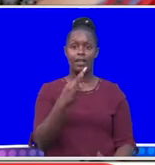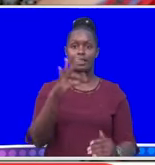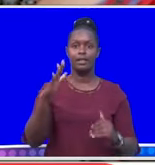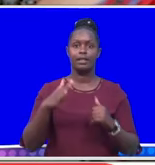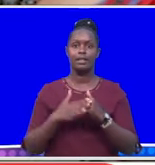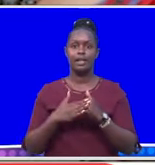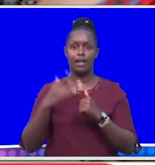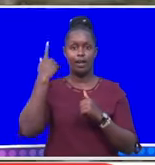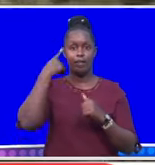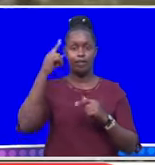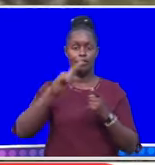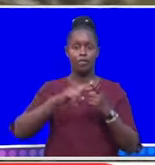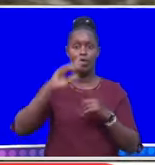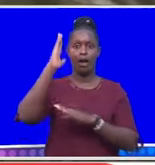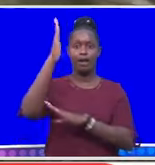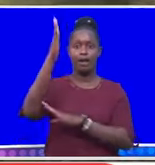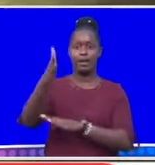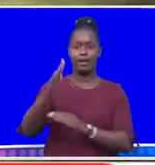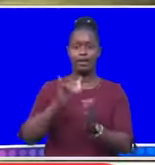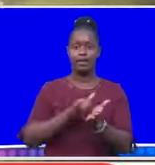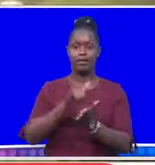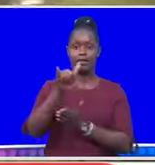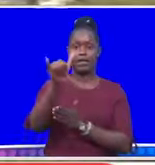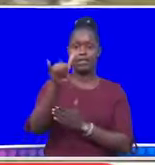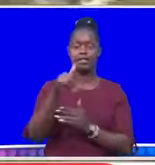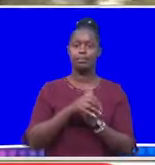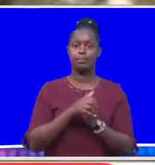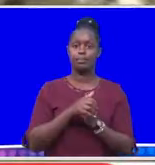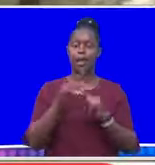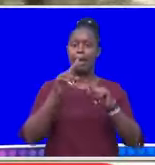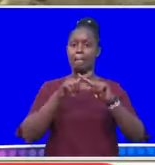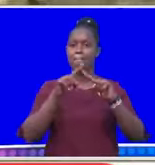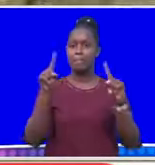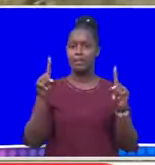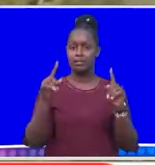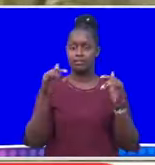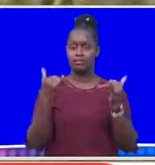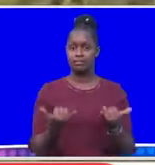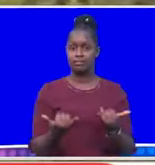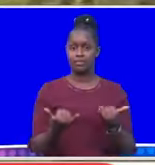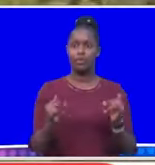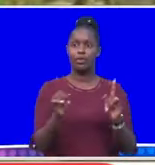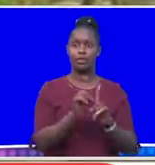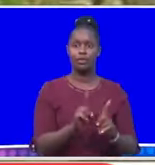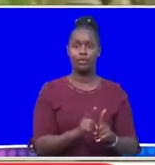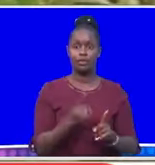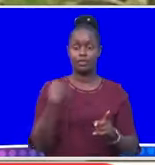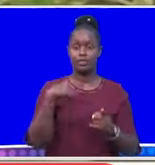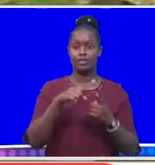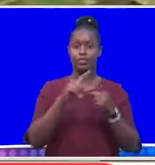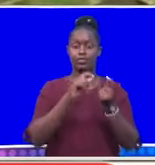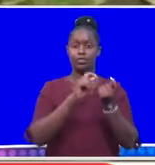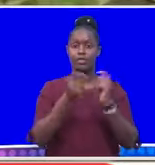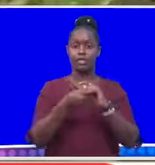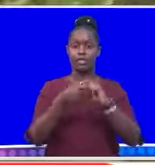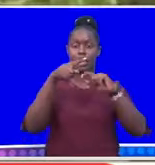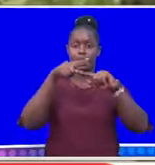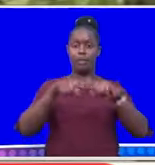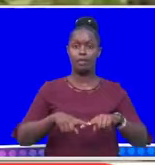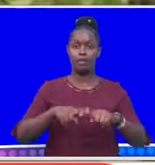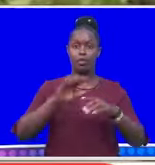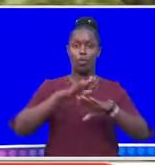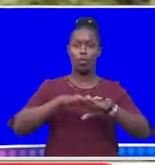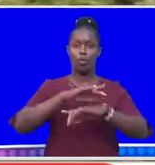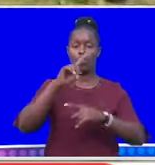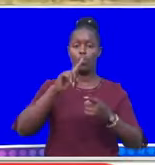shillings for a direct flight. But prices and availability are subject to change depending on when the